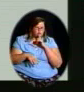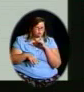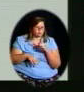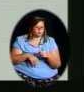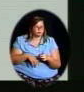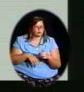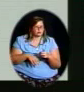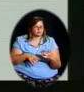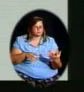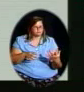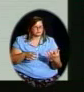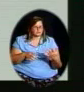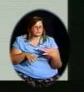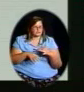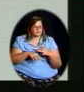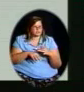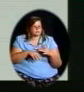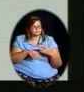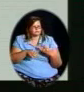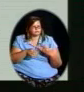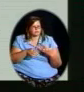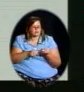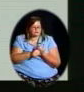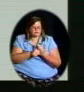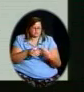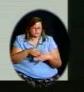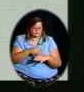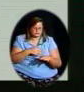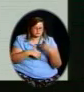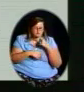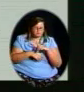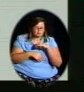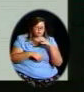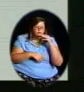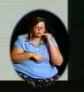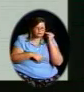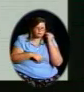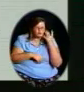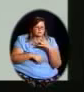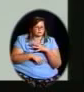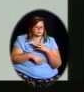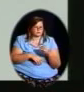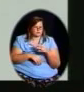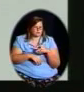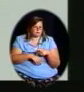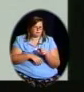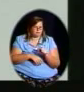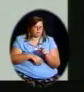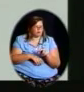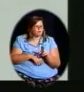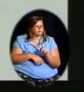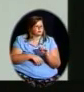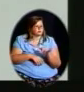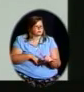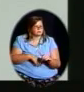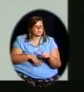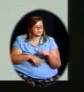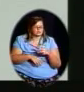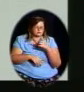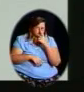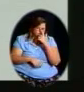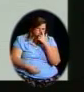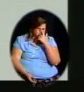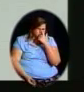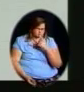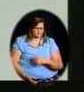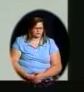Hispanic students, our African American students, our poverty students, and our females in some cases. So we simplistically put it there. Now, if we really